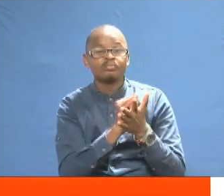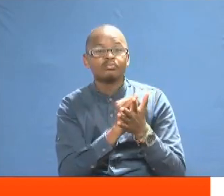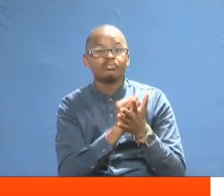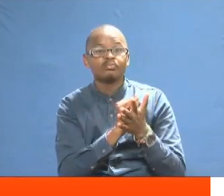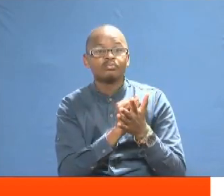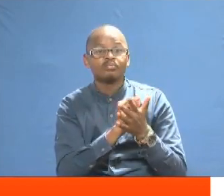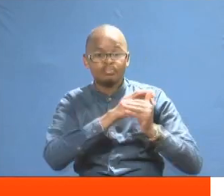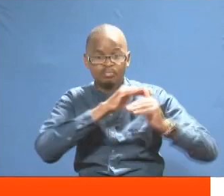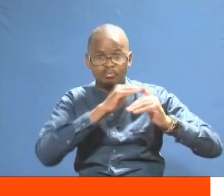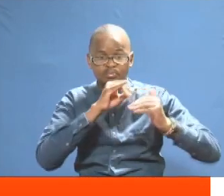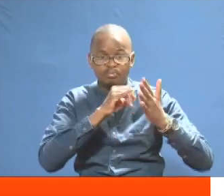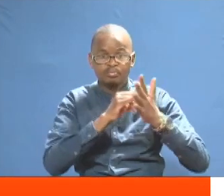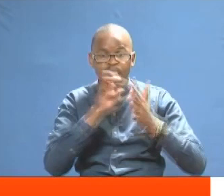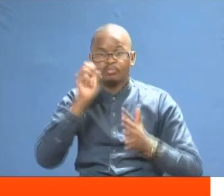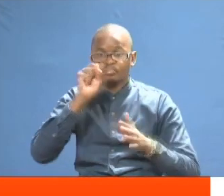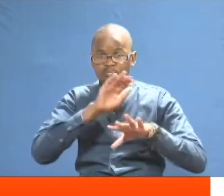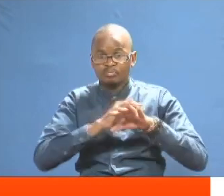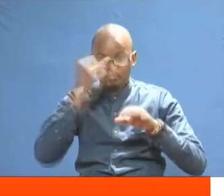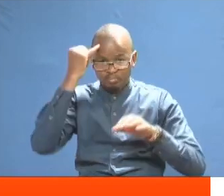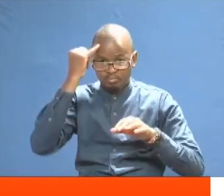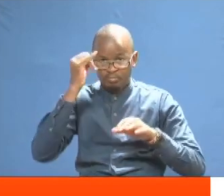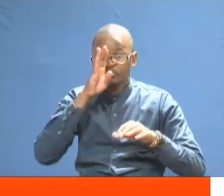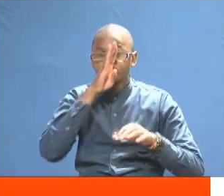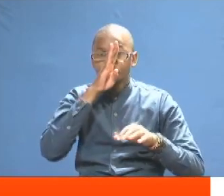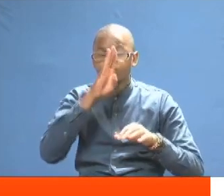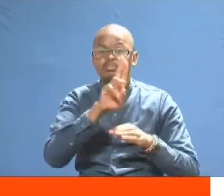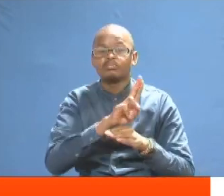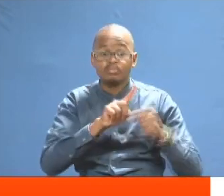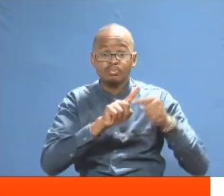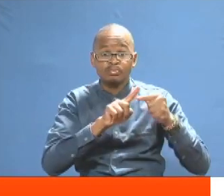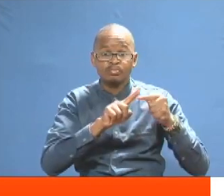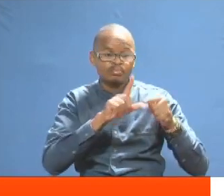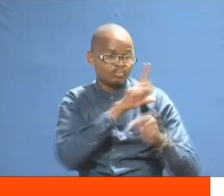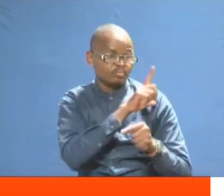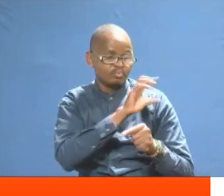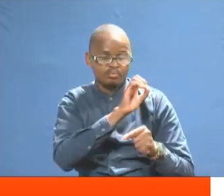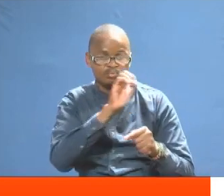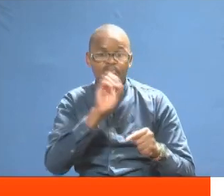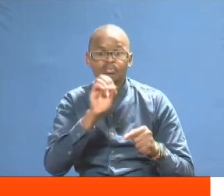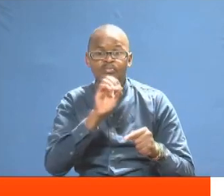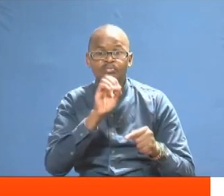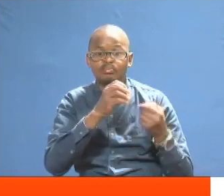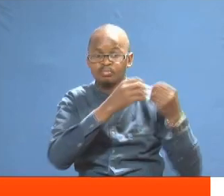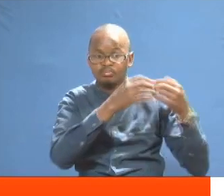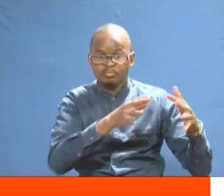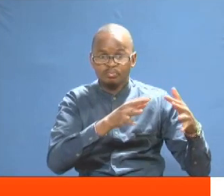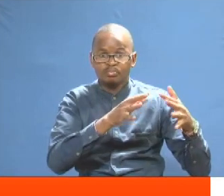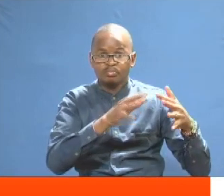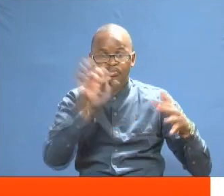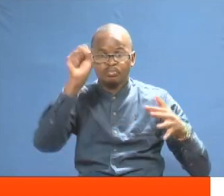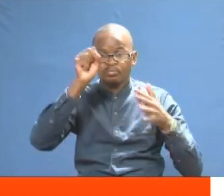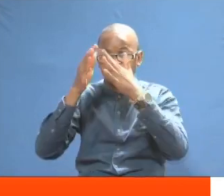even universal health care, it was a good idea that was being conceived. But unfortunately, up to today, it's scattering dust in State